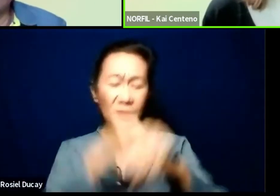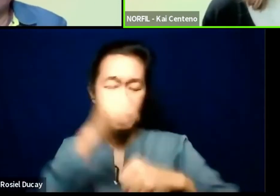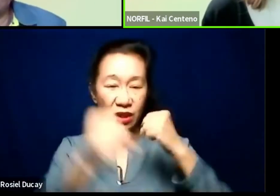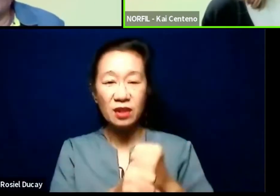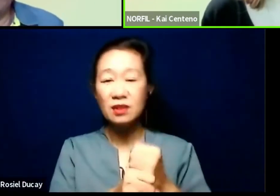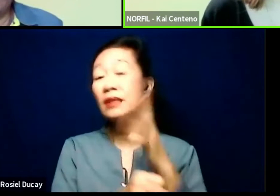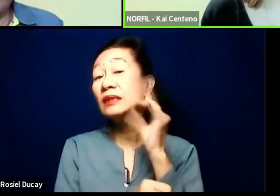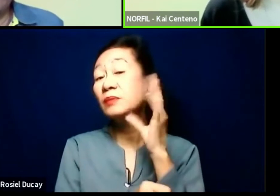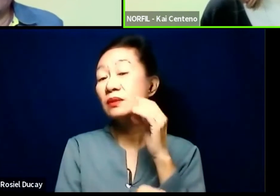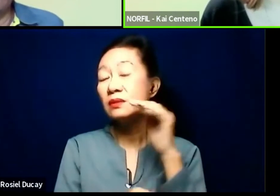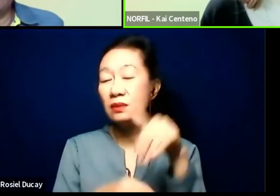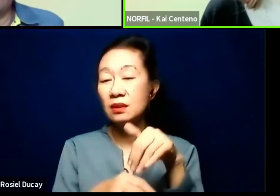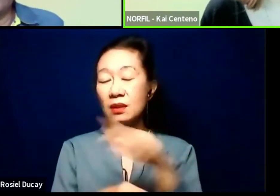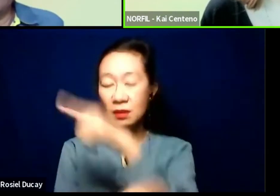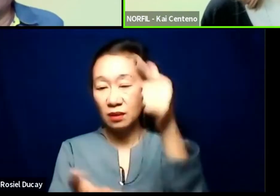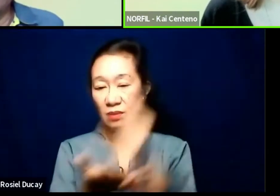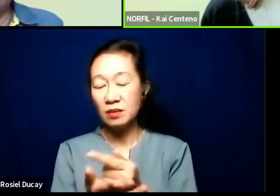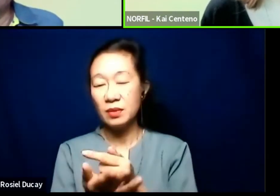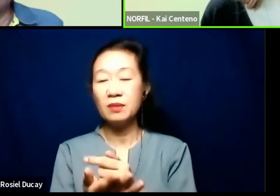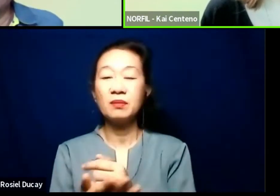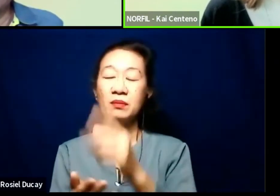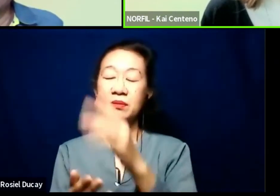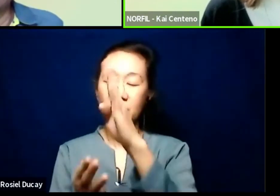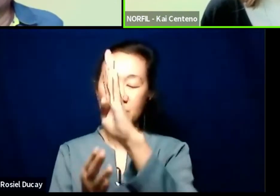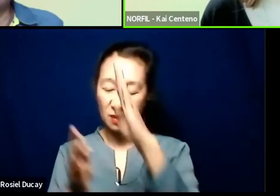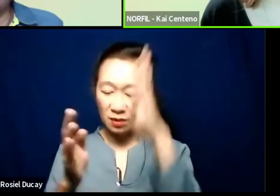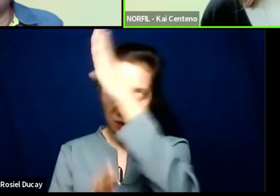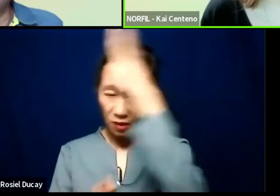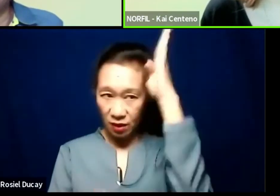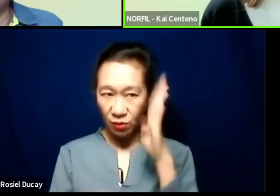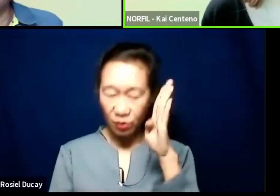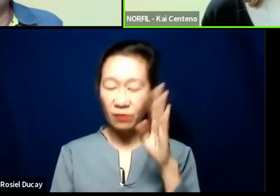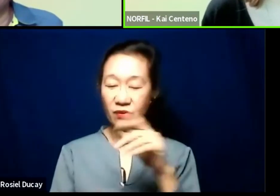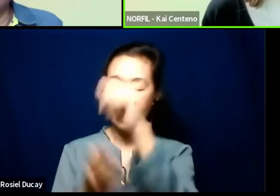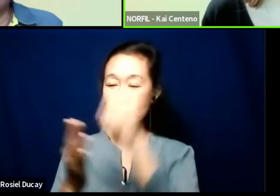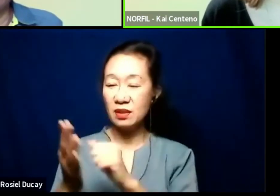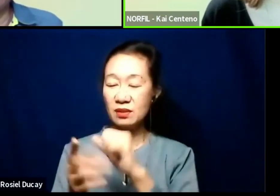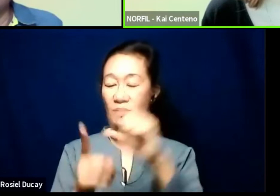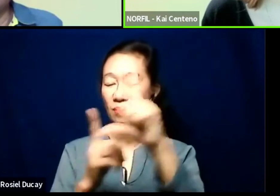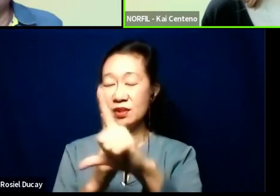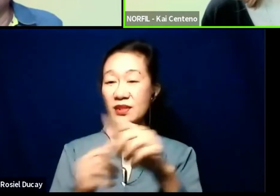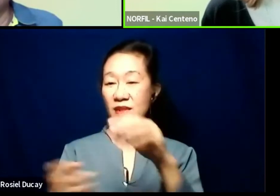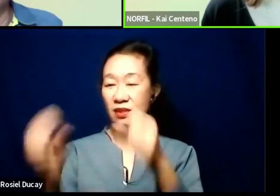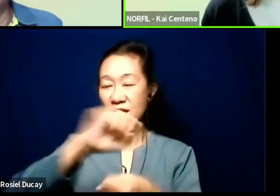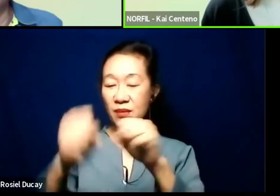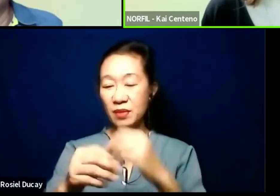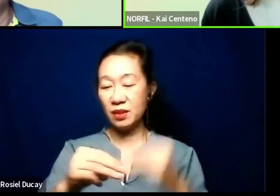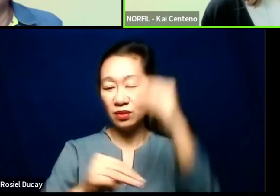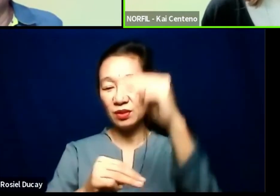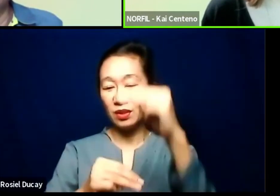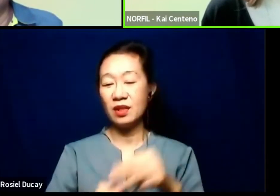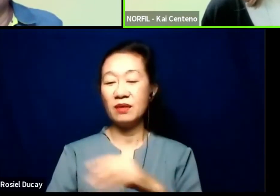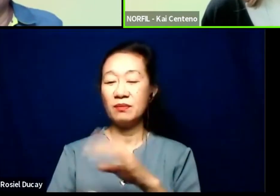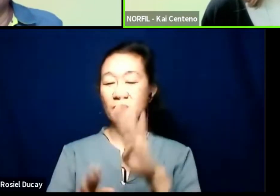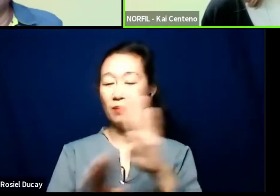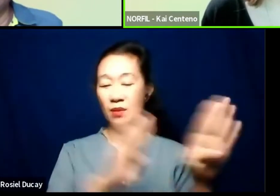She graduated Bachelor of Arts degree in Social Science, major in Behavioral Studies from the